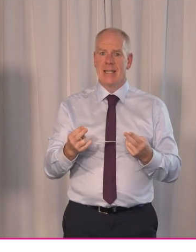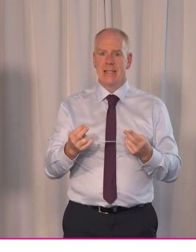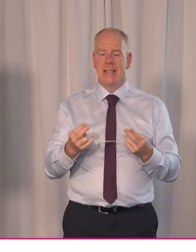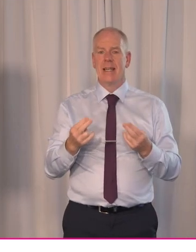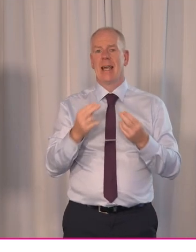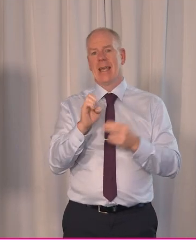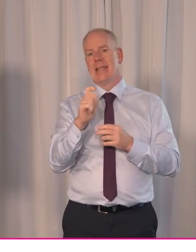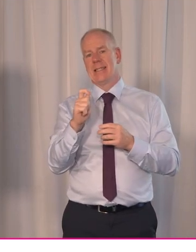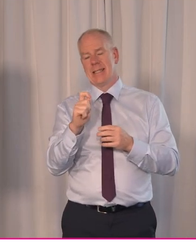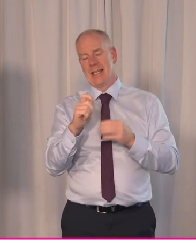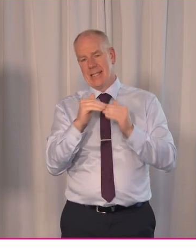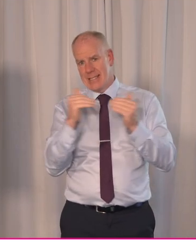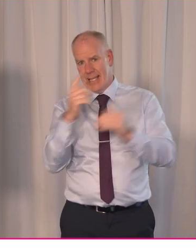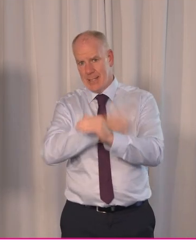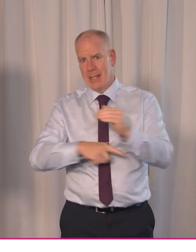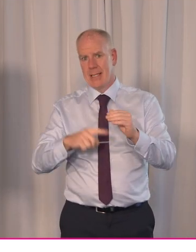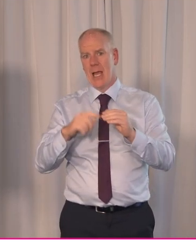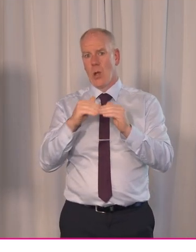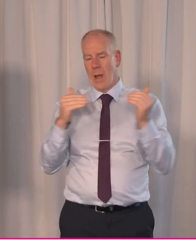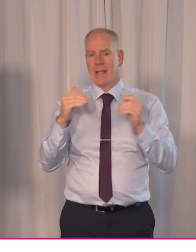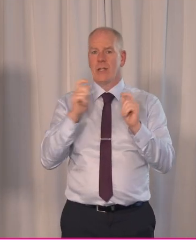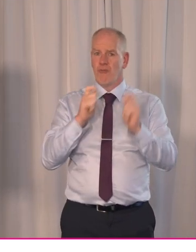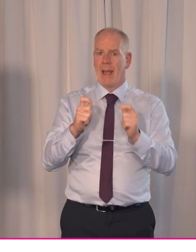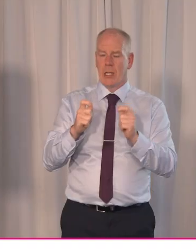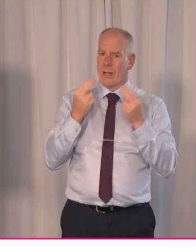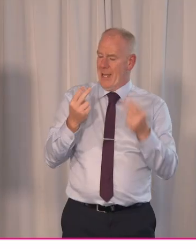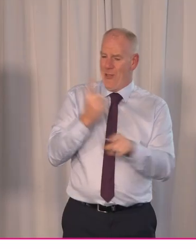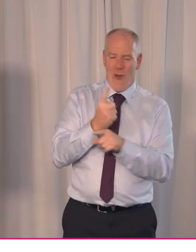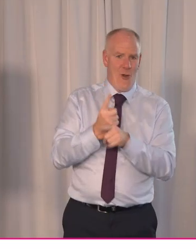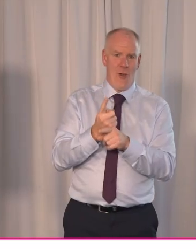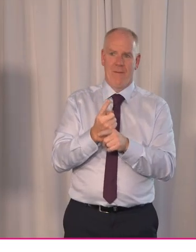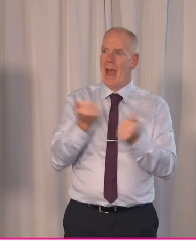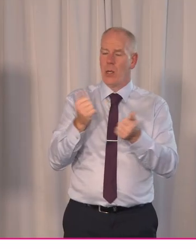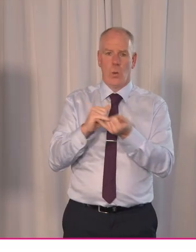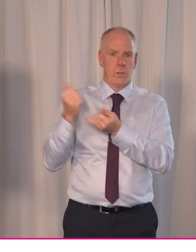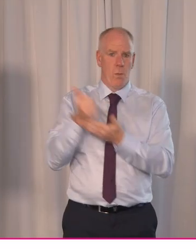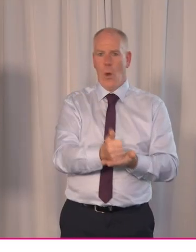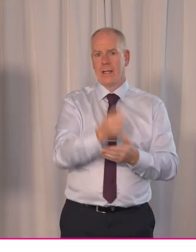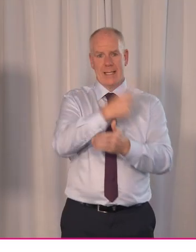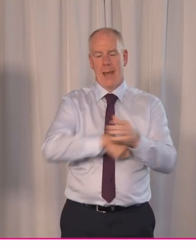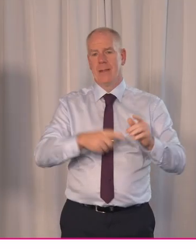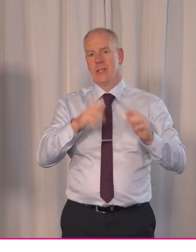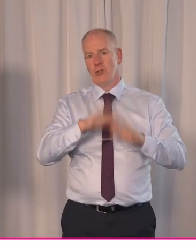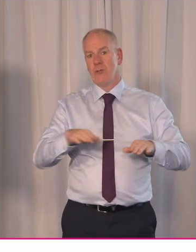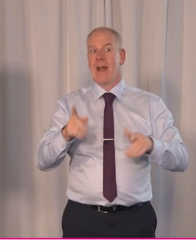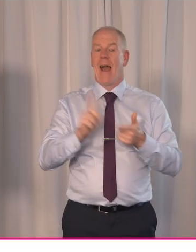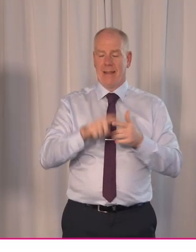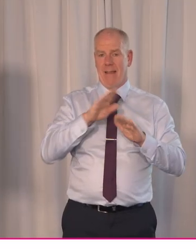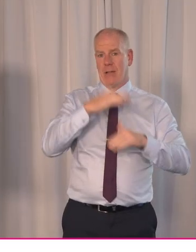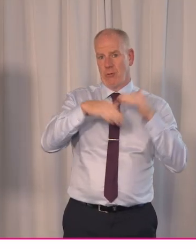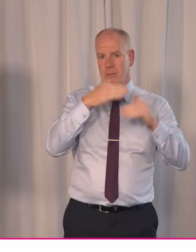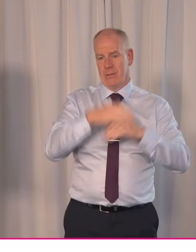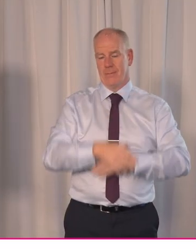training, in any services that support disabled children and adults,